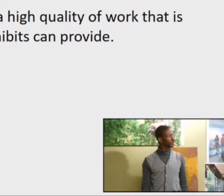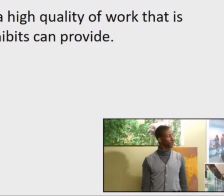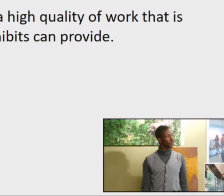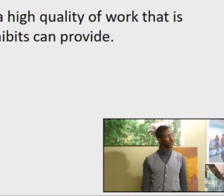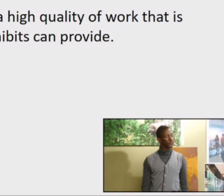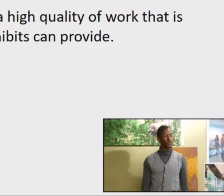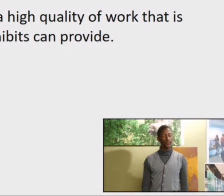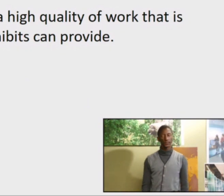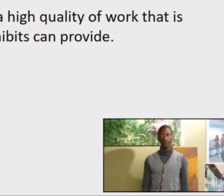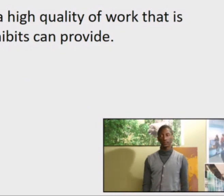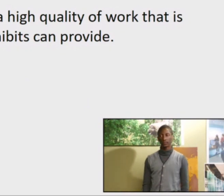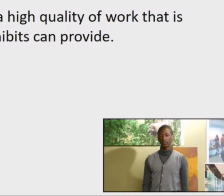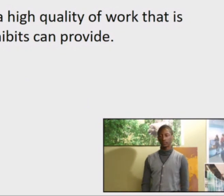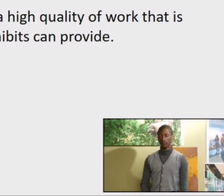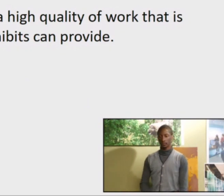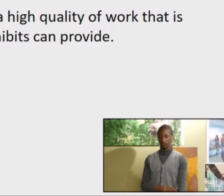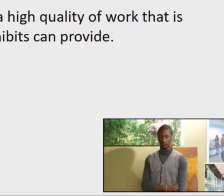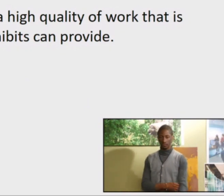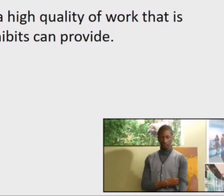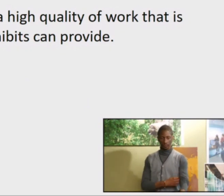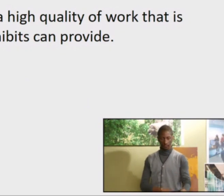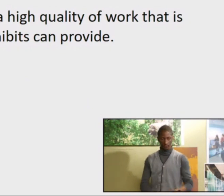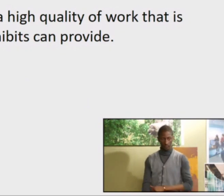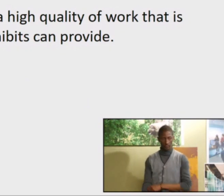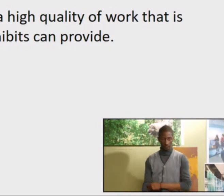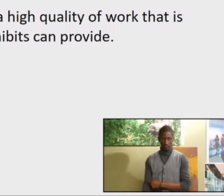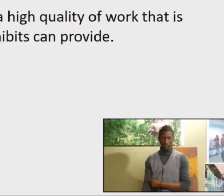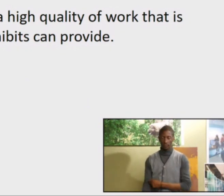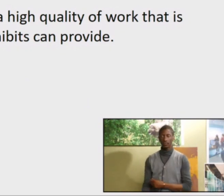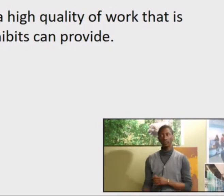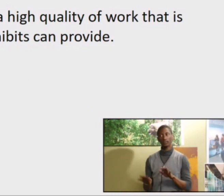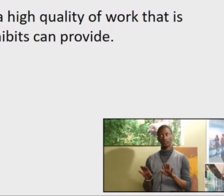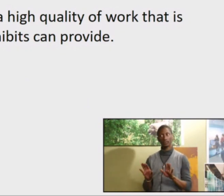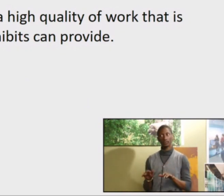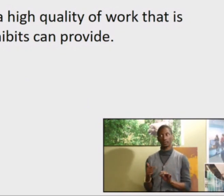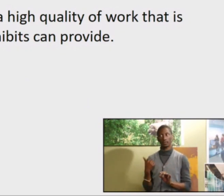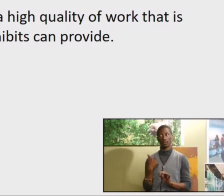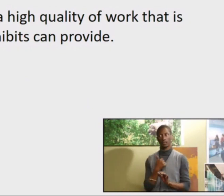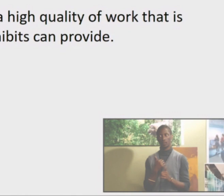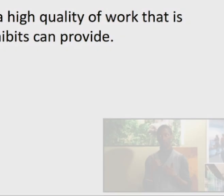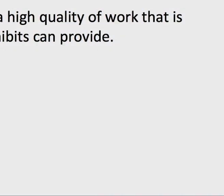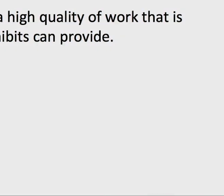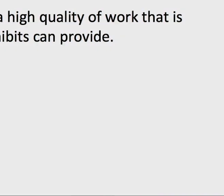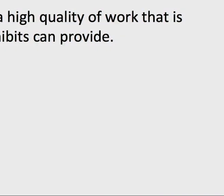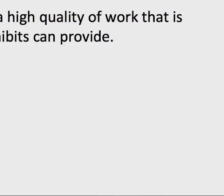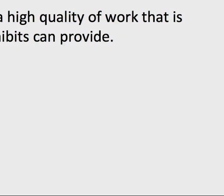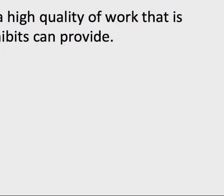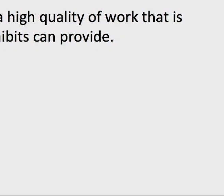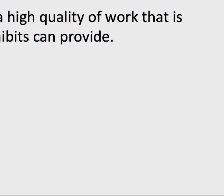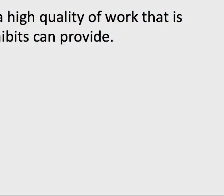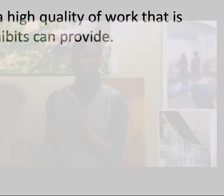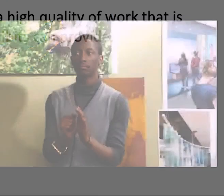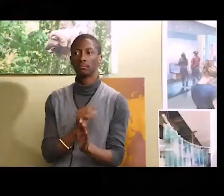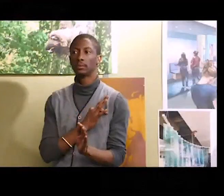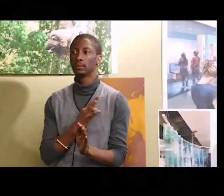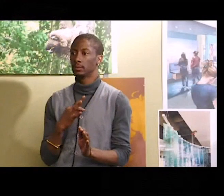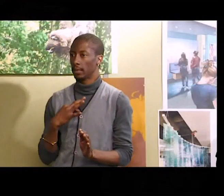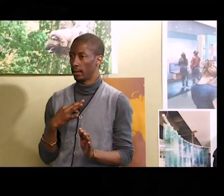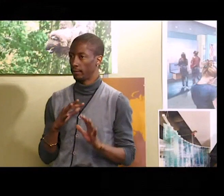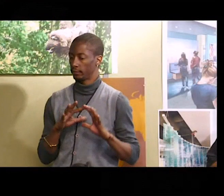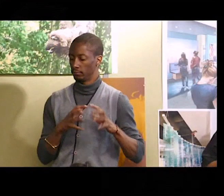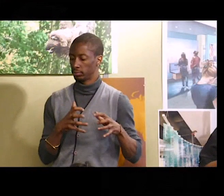And so we have a very dedicated and talented staff. And, you